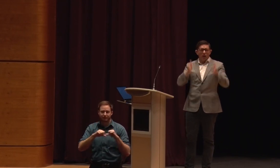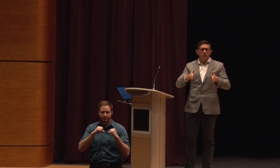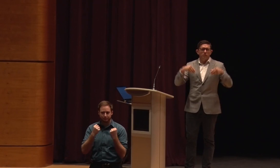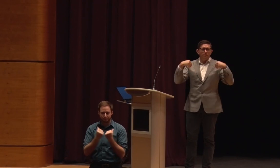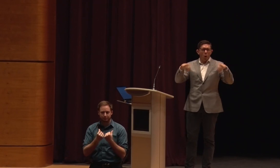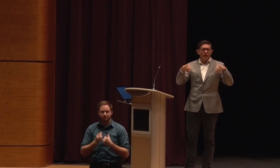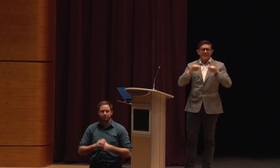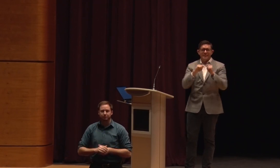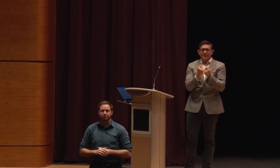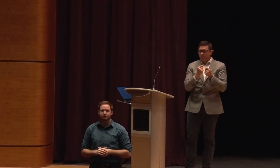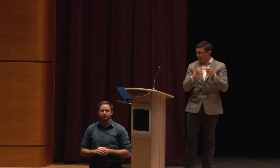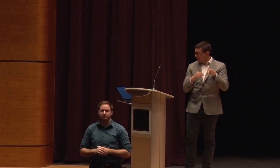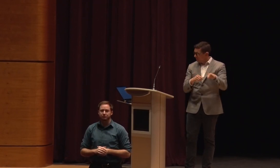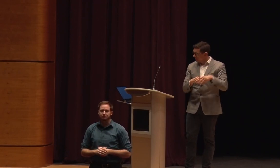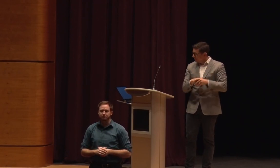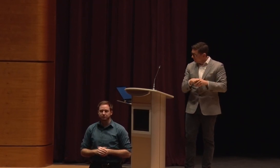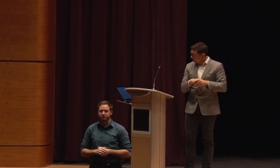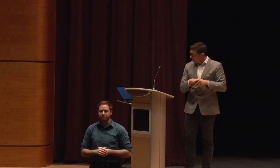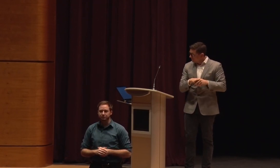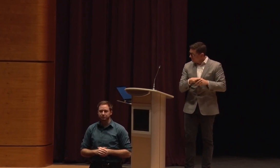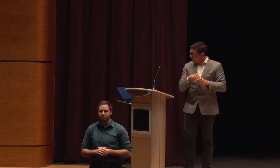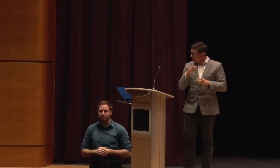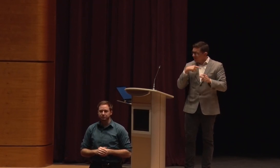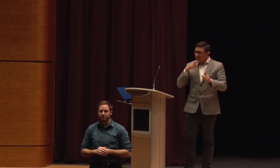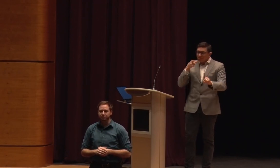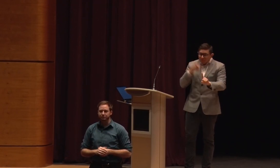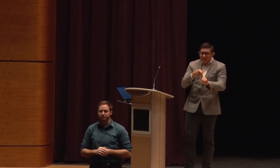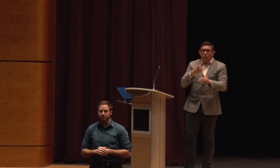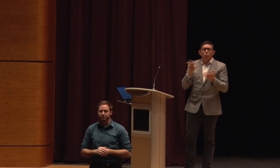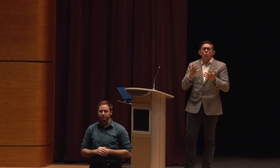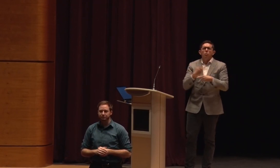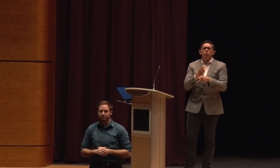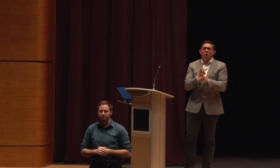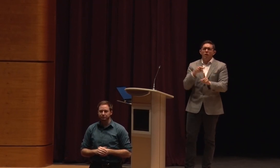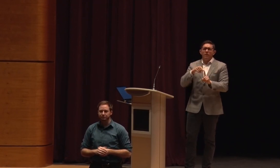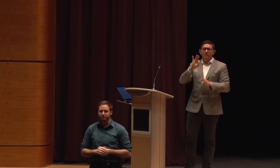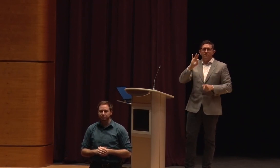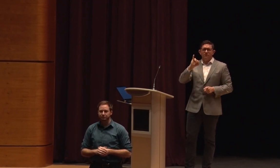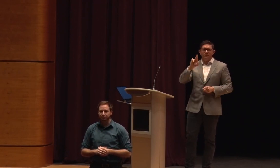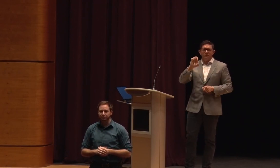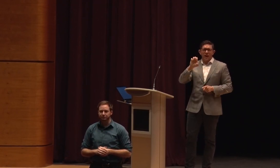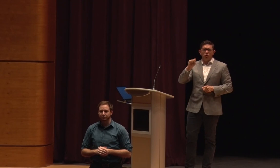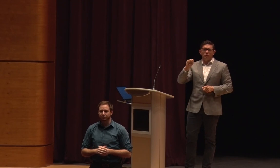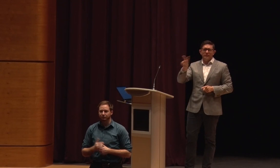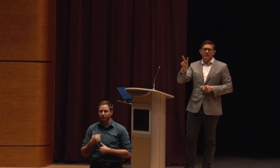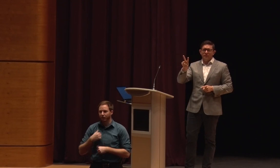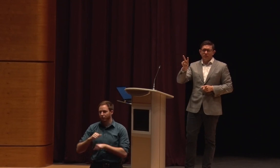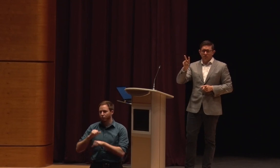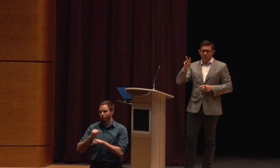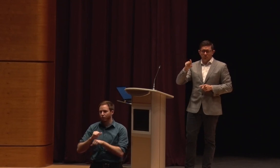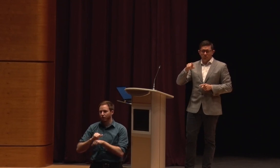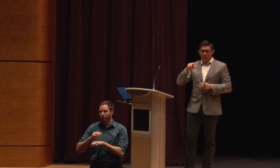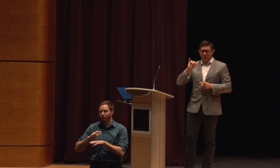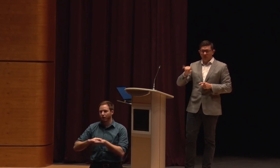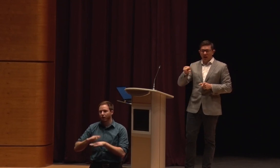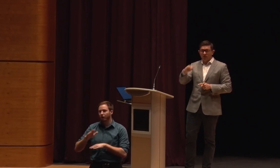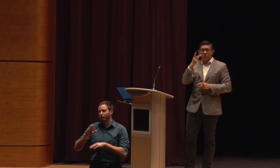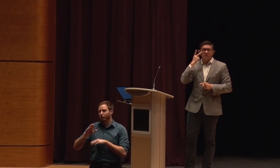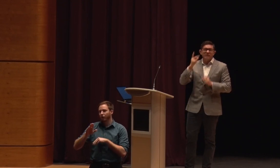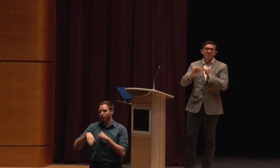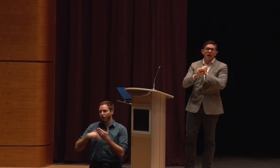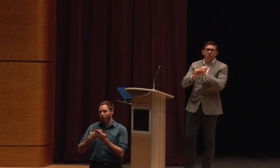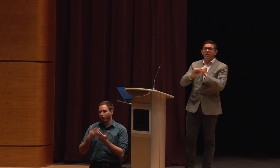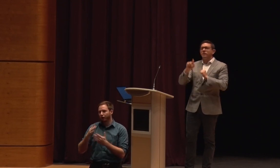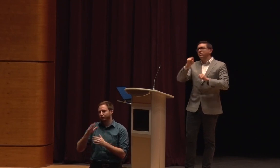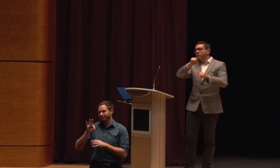I I work on the All Fire